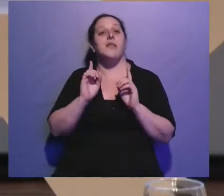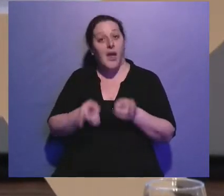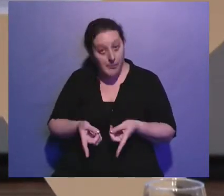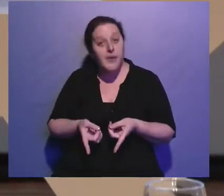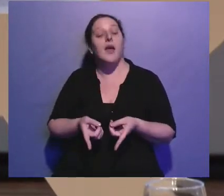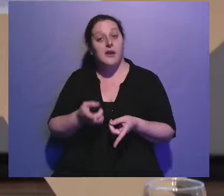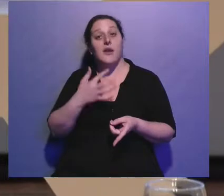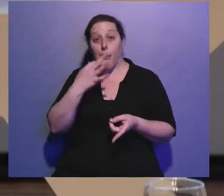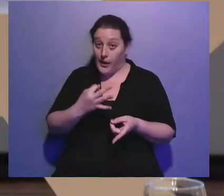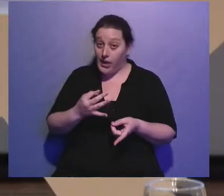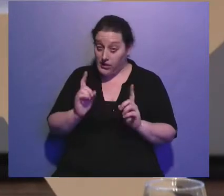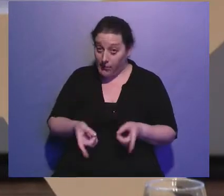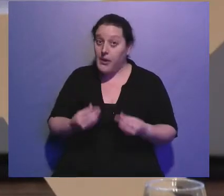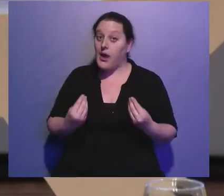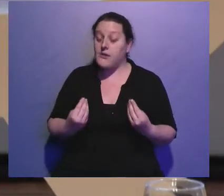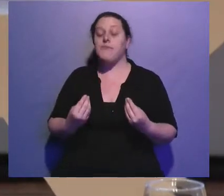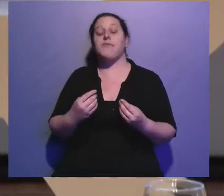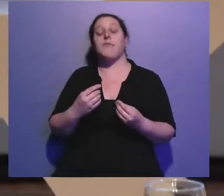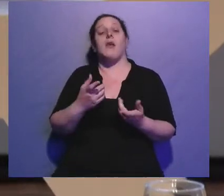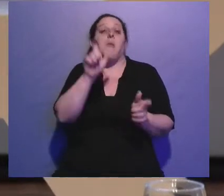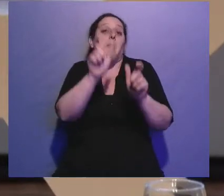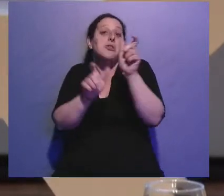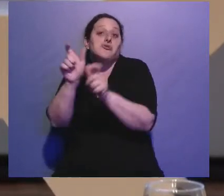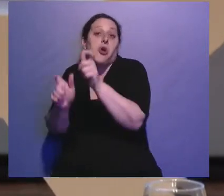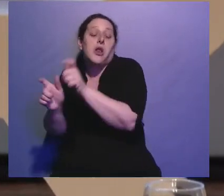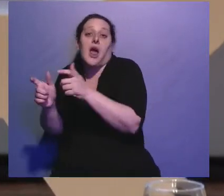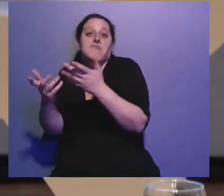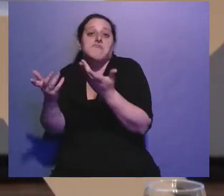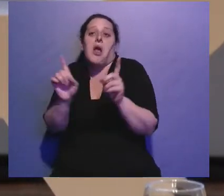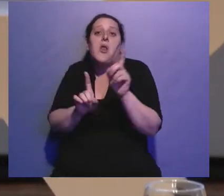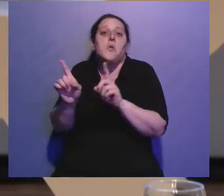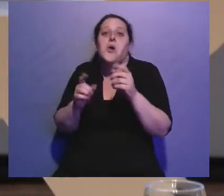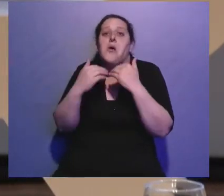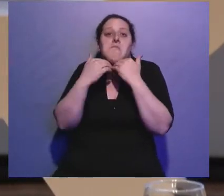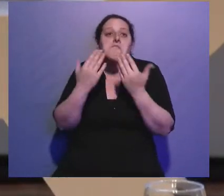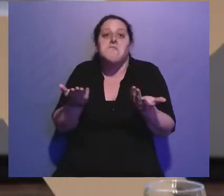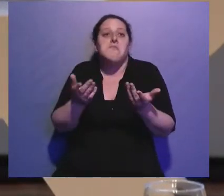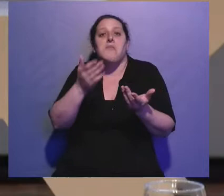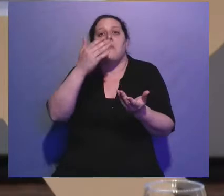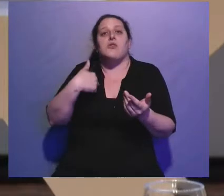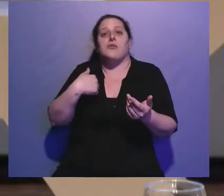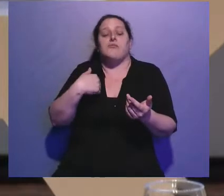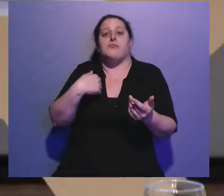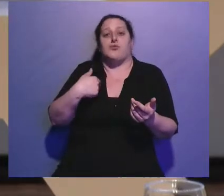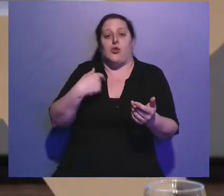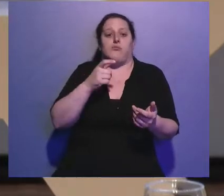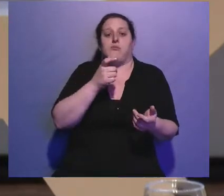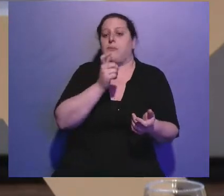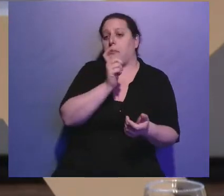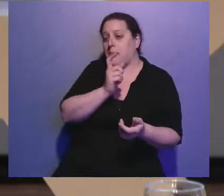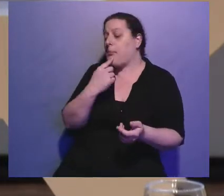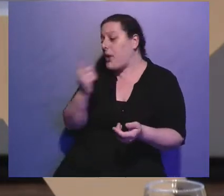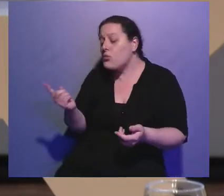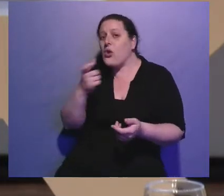don't know whether their feedback is actually used, and one best practice that we've seen is that cities that work on open data policies sometimes will take